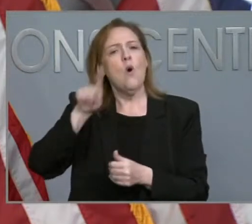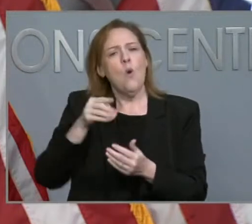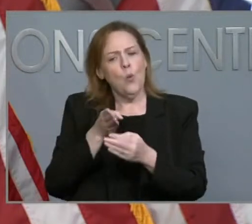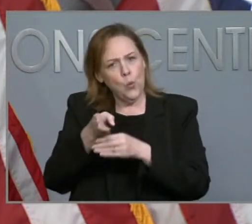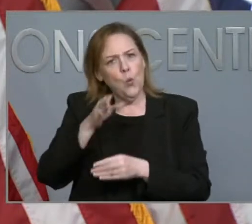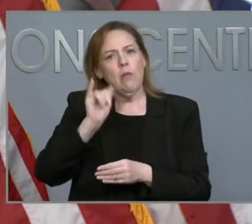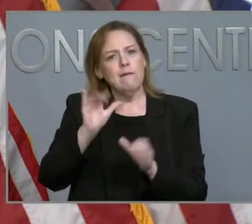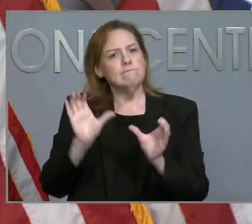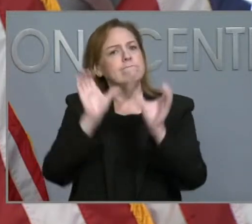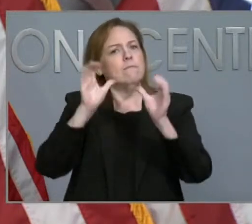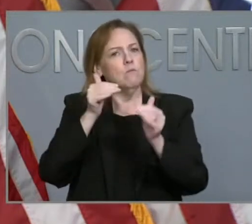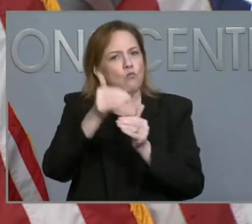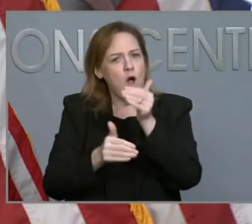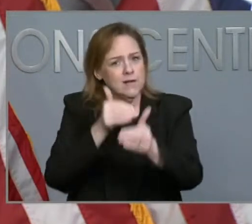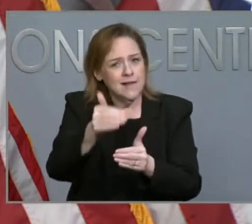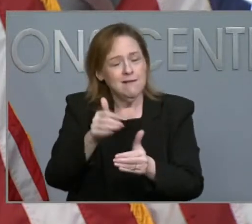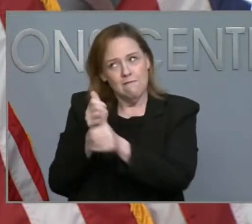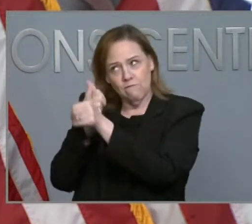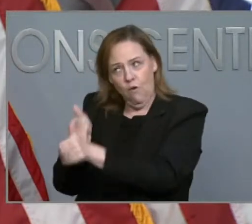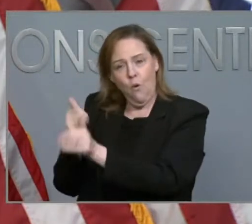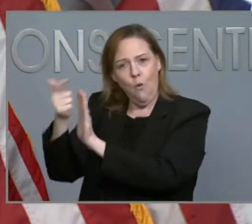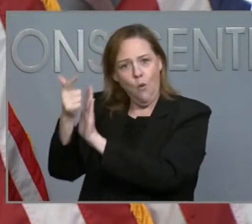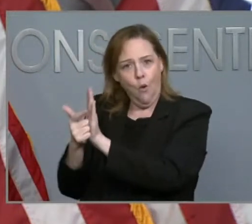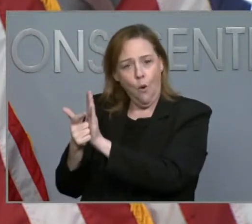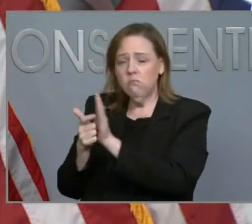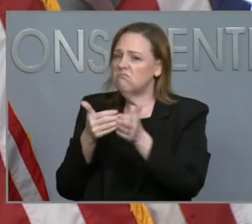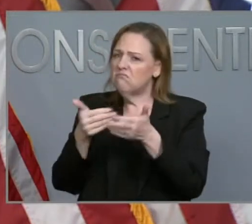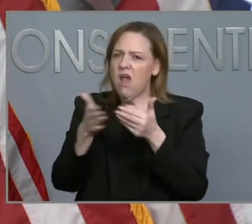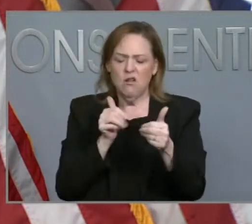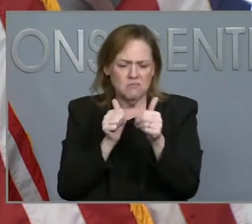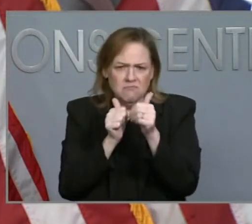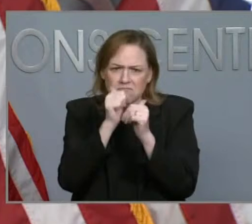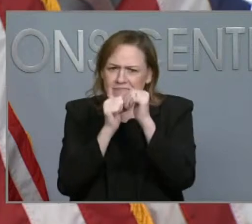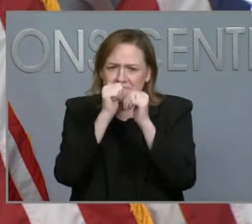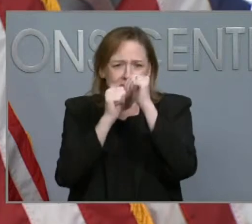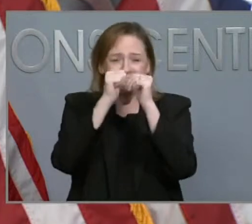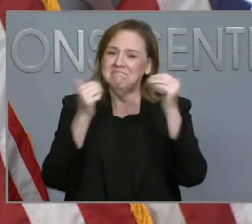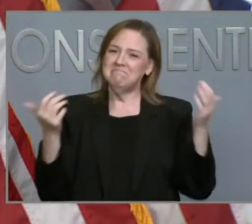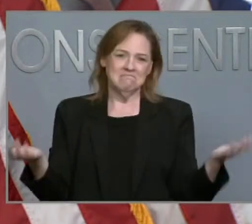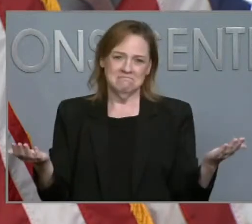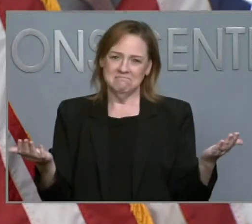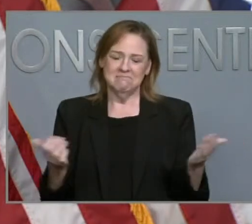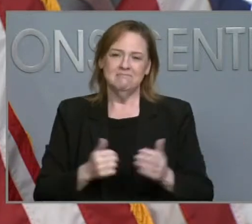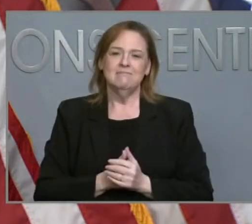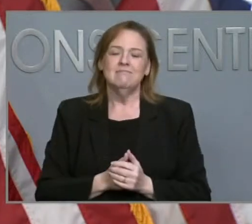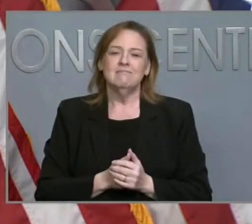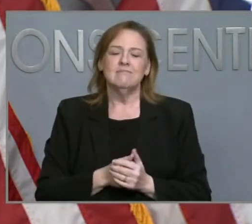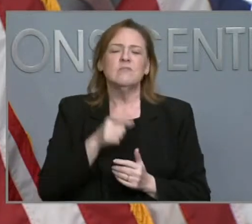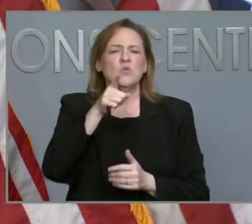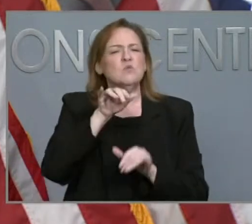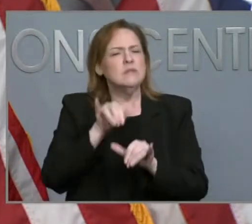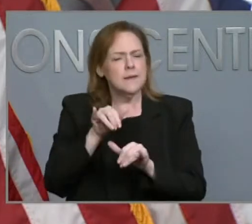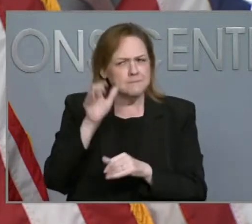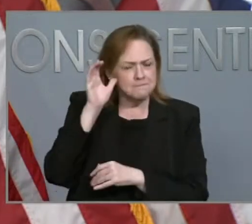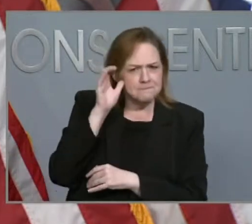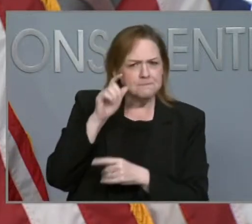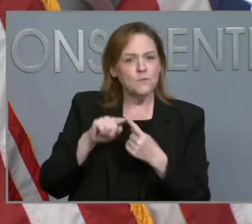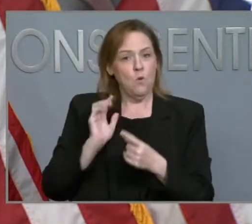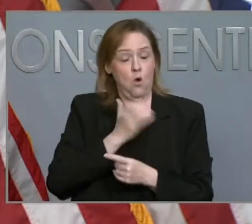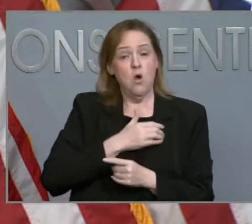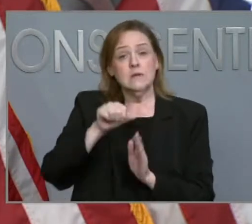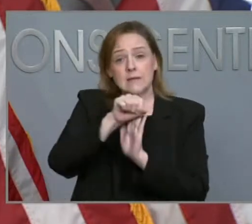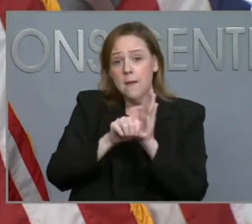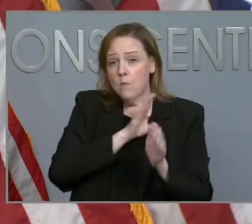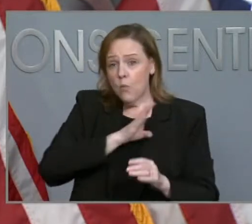by law, no matter how close the contest. Stay tuned to the State Board for additional